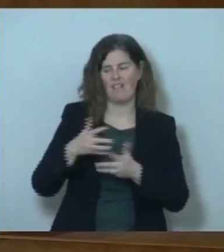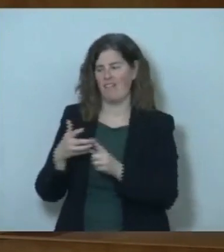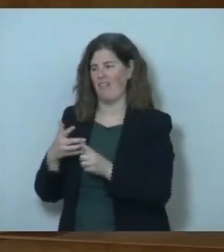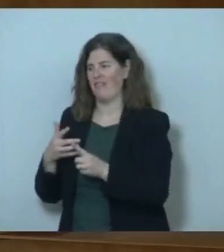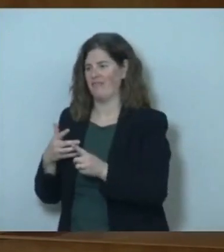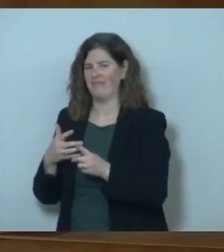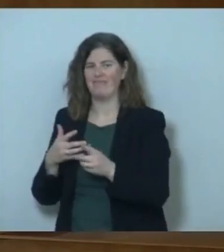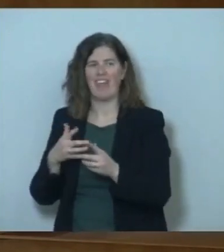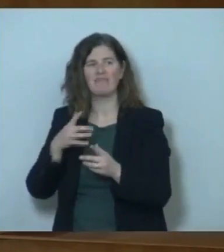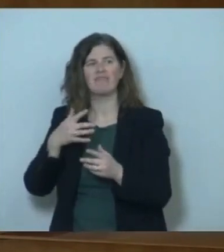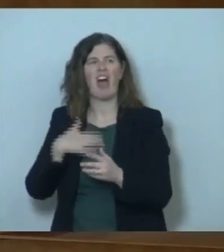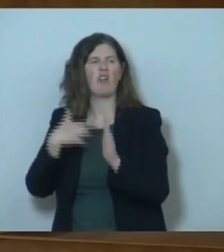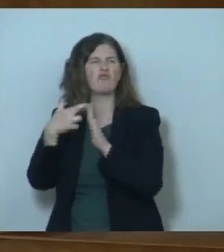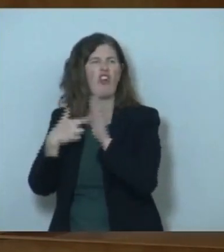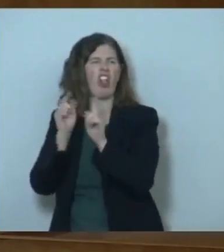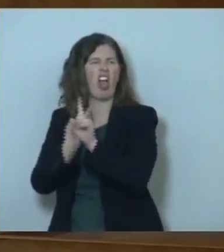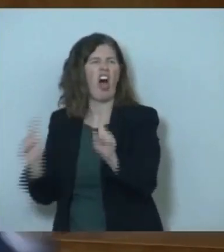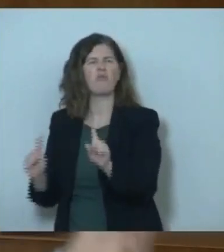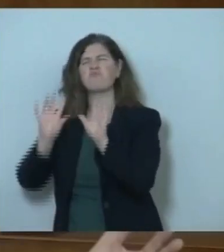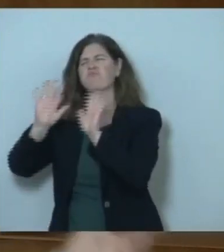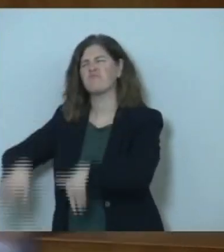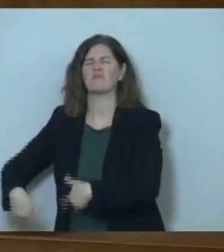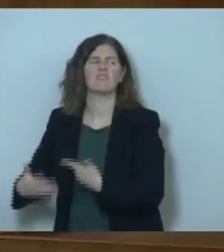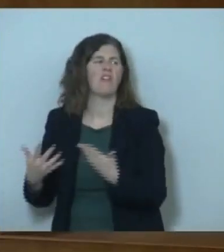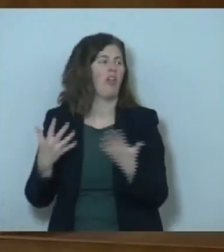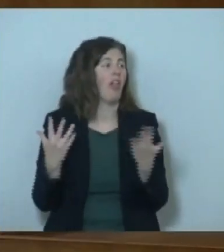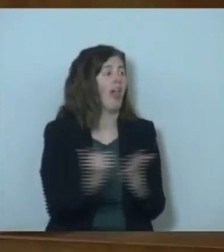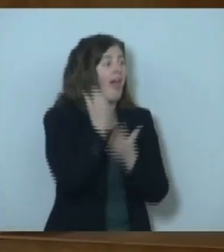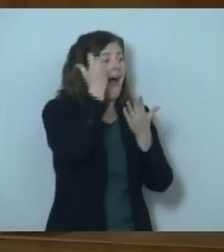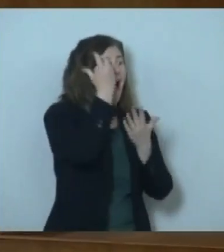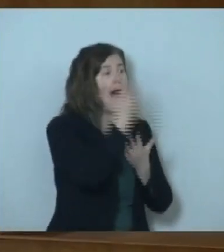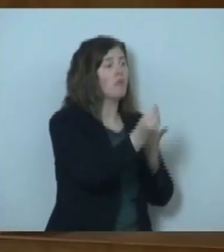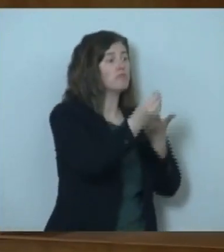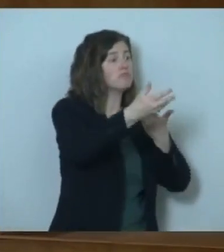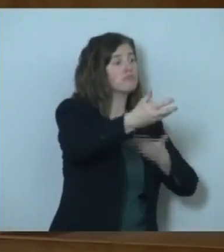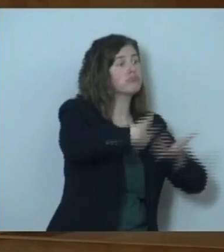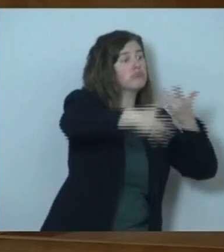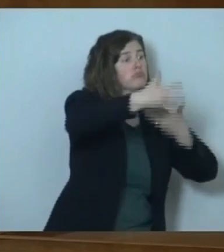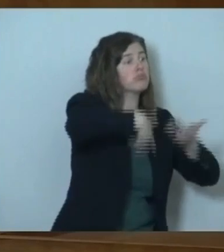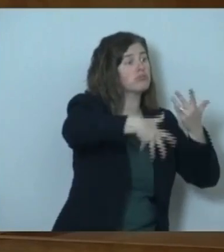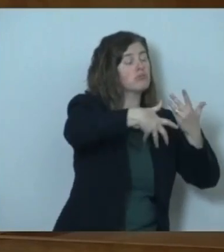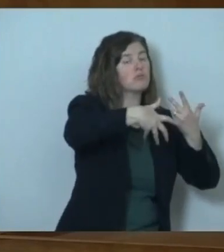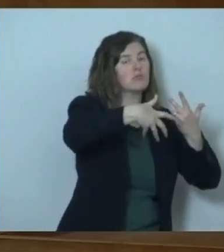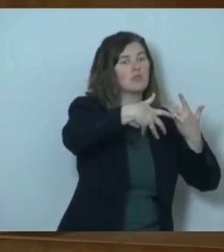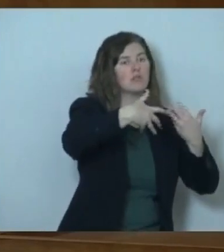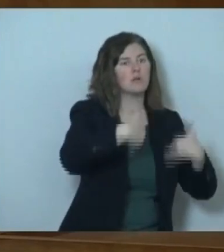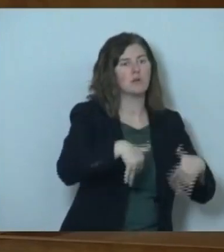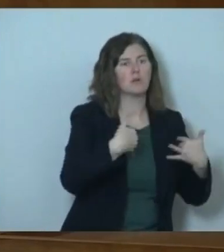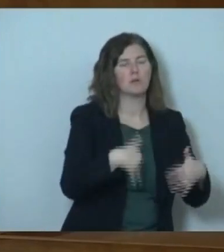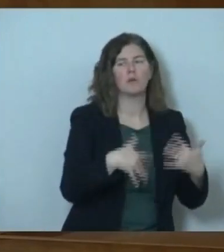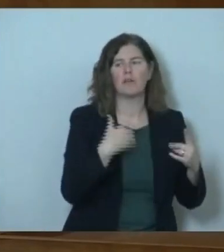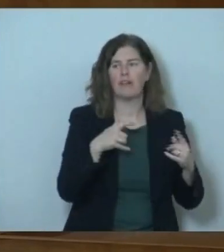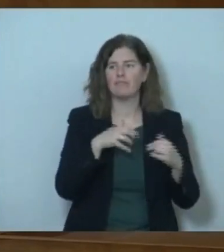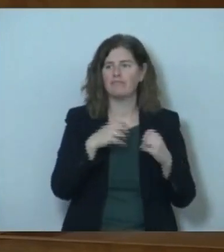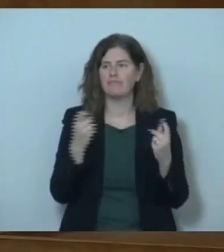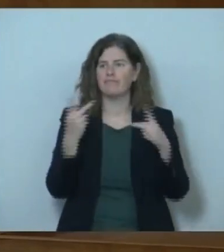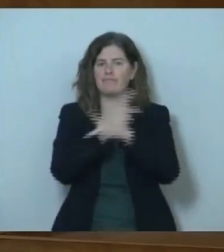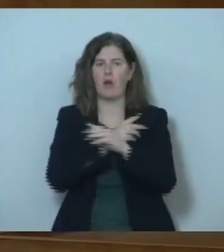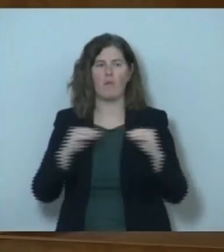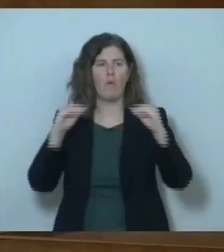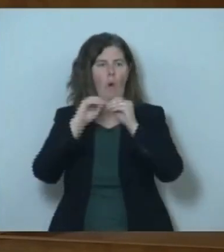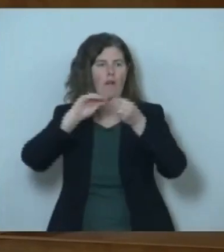social distancing, people taking advantage of the opportunity to get out. And so we did have a doubling of the number of cases in one